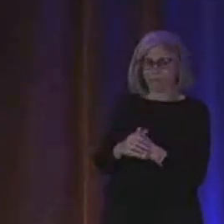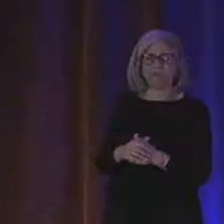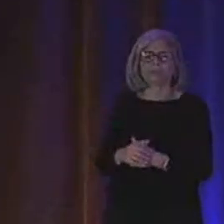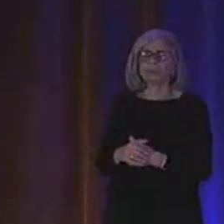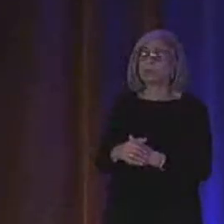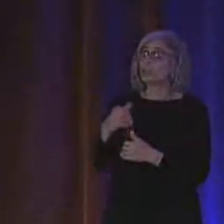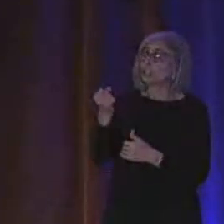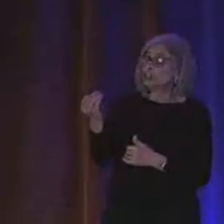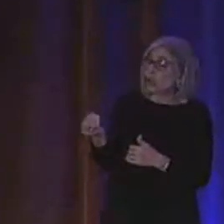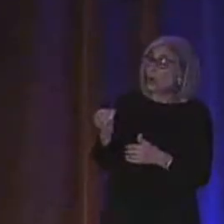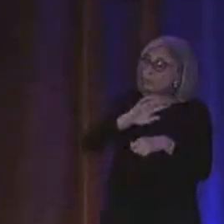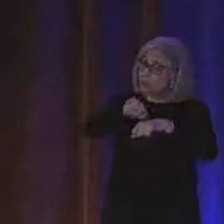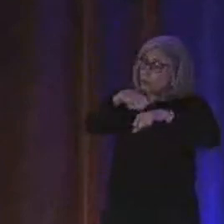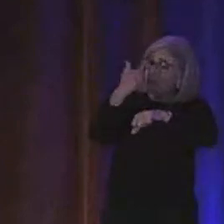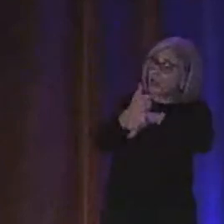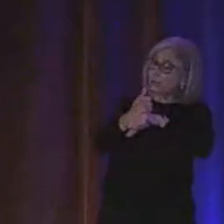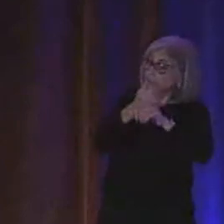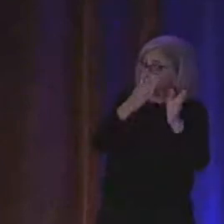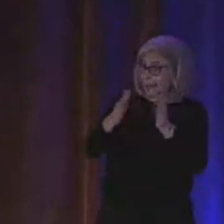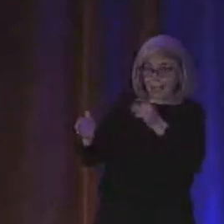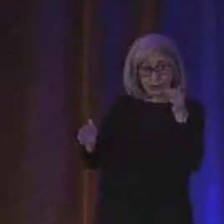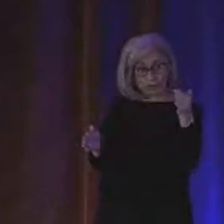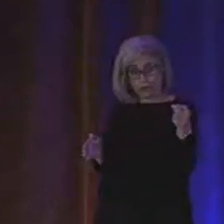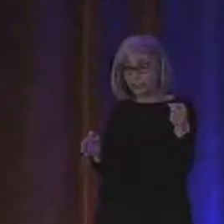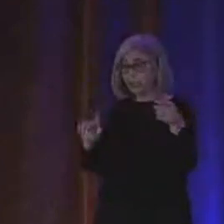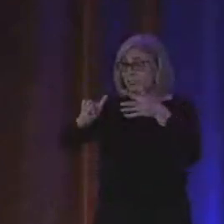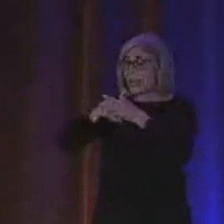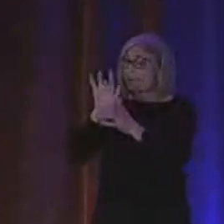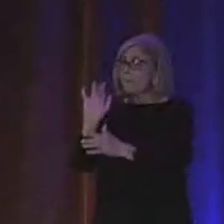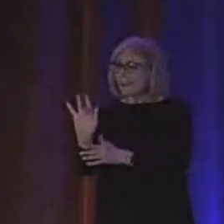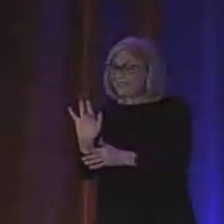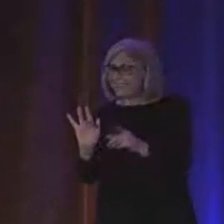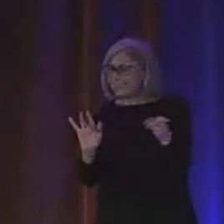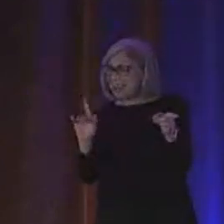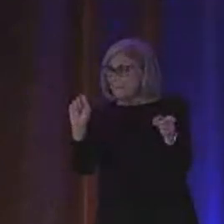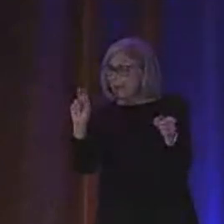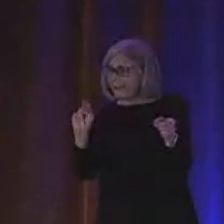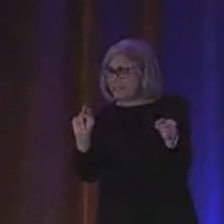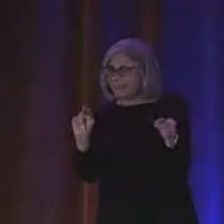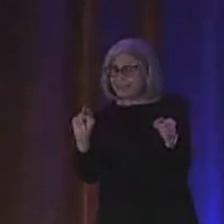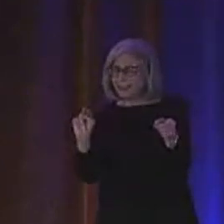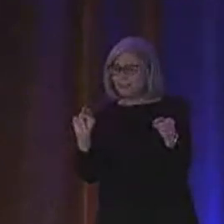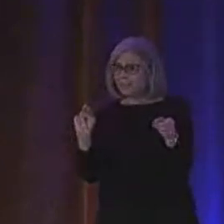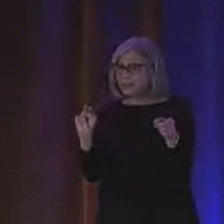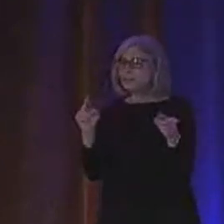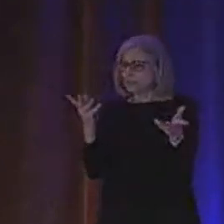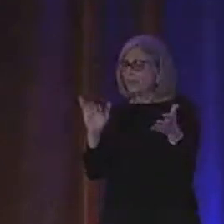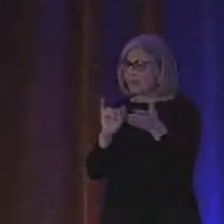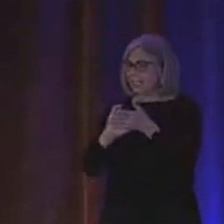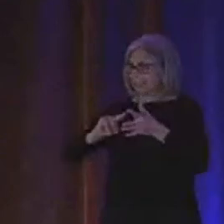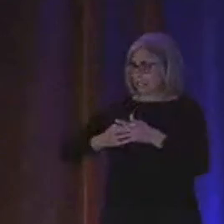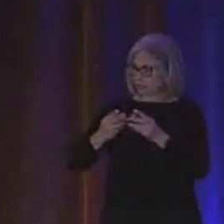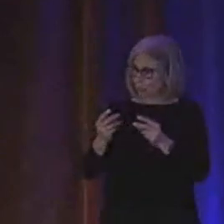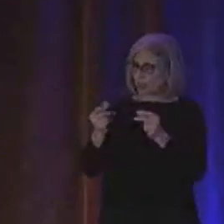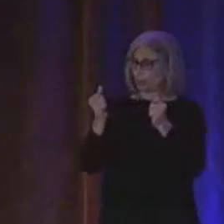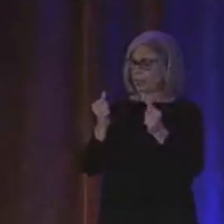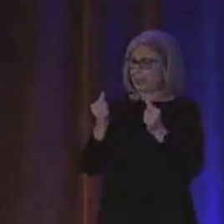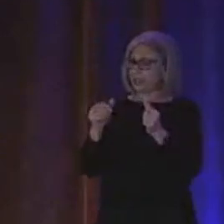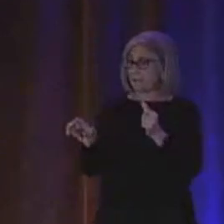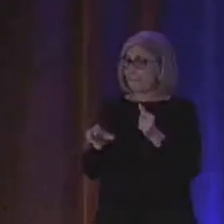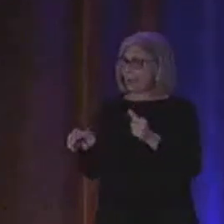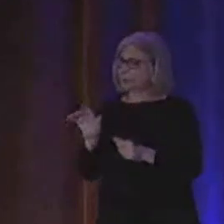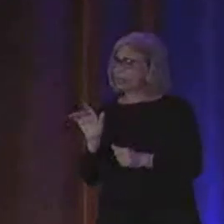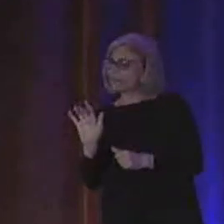So when you build a disclosure pattern, you start with a button because you natively get under the hood. Mouse